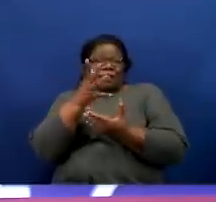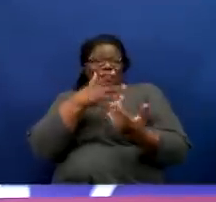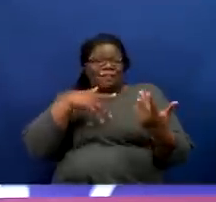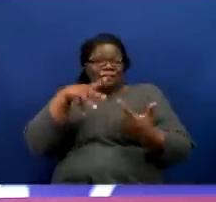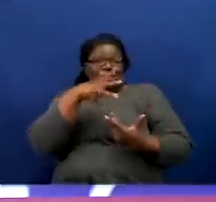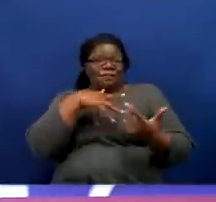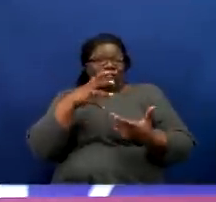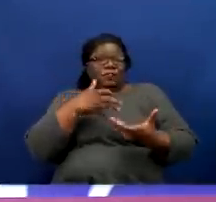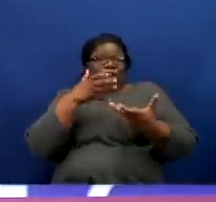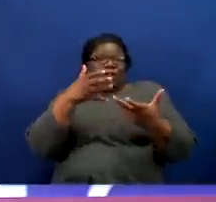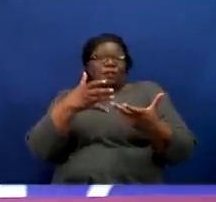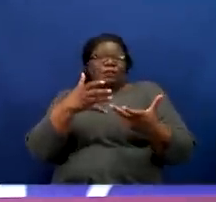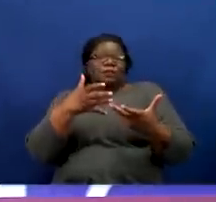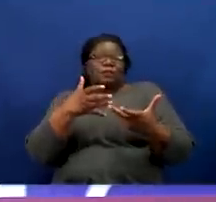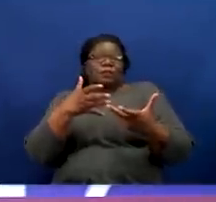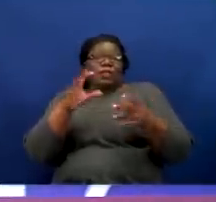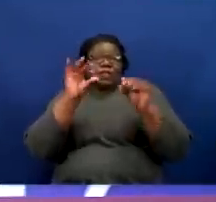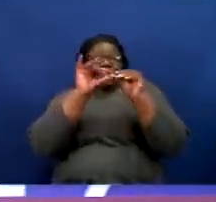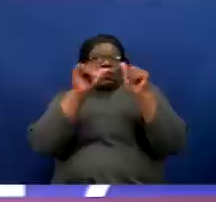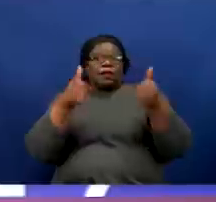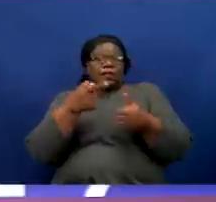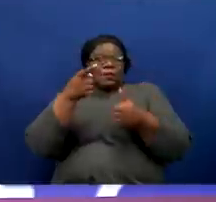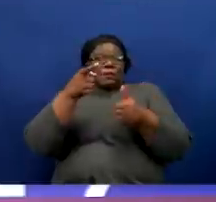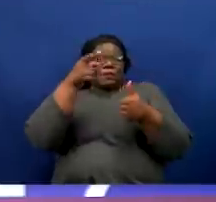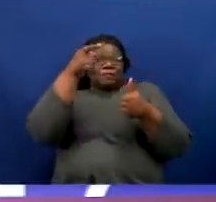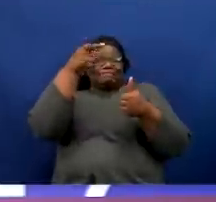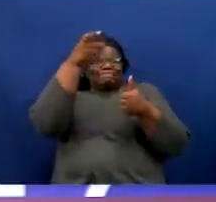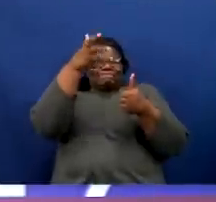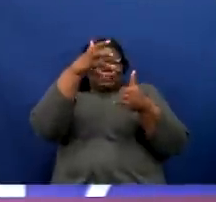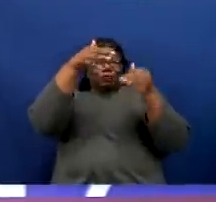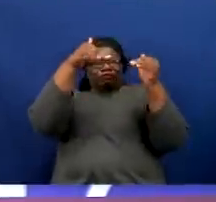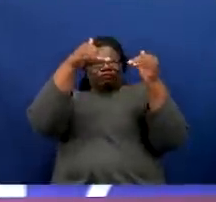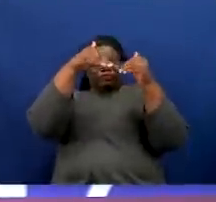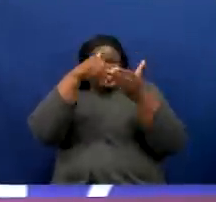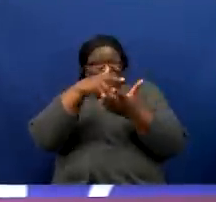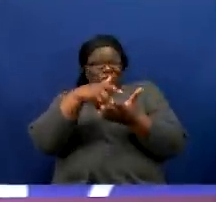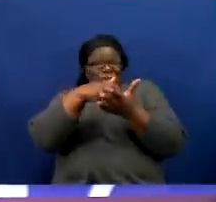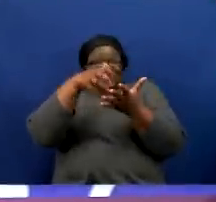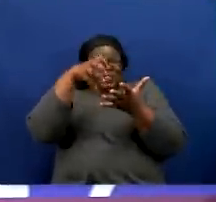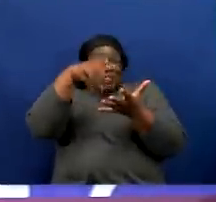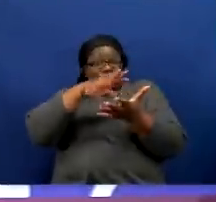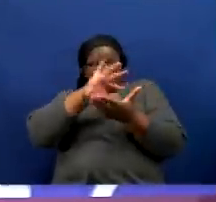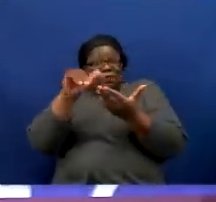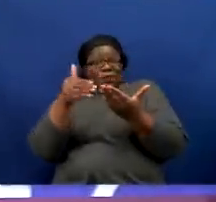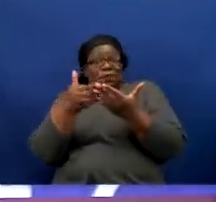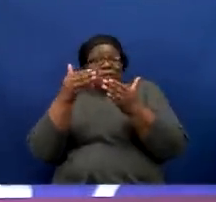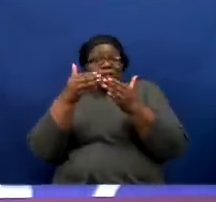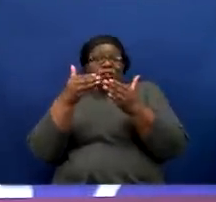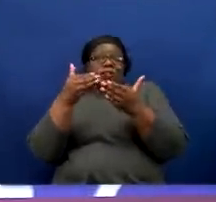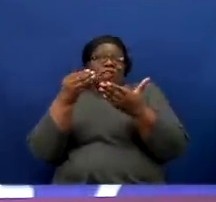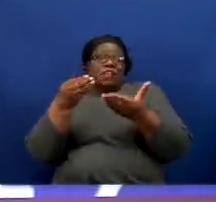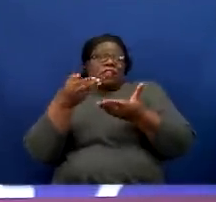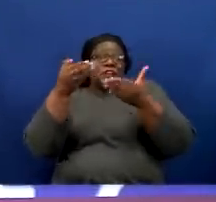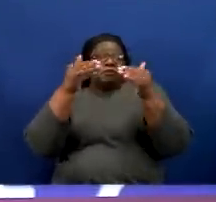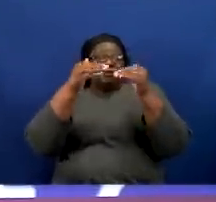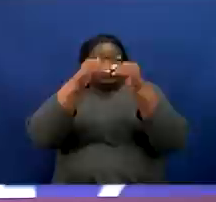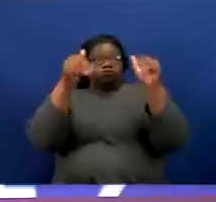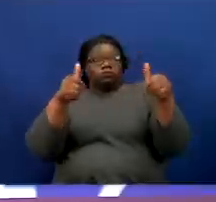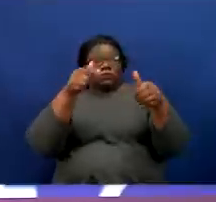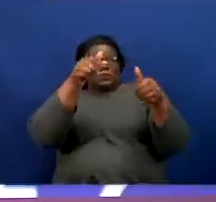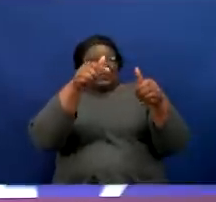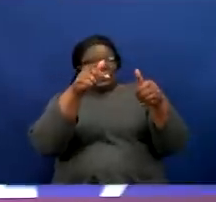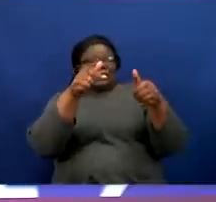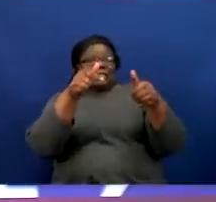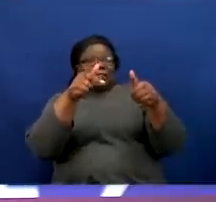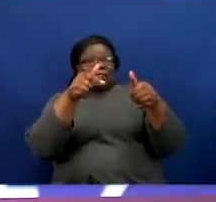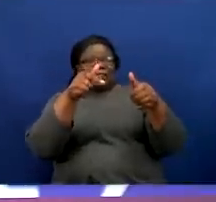the bronze altar he had made could not hold the burnt offerings, the grain offerings, and the fat portions. So Solomon